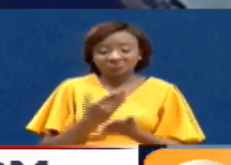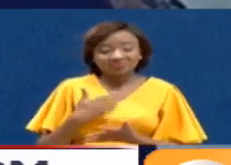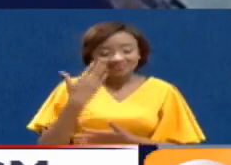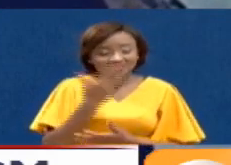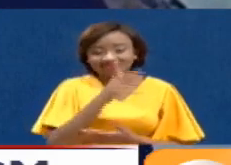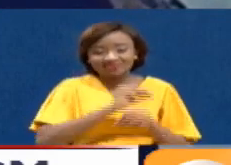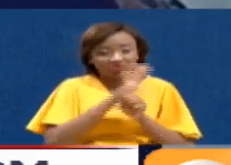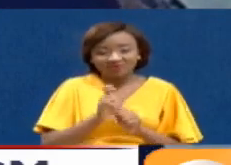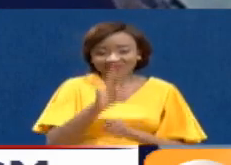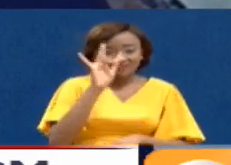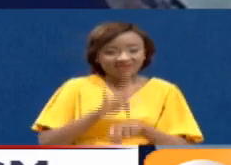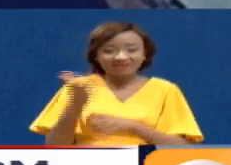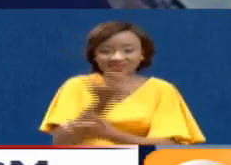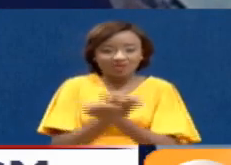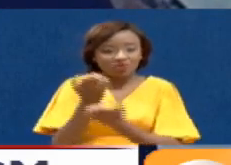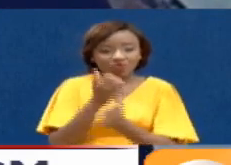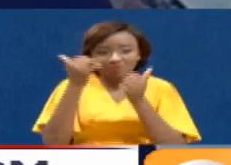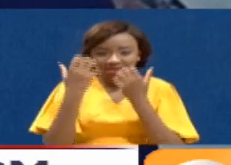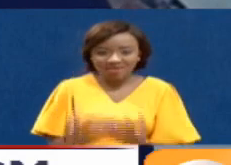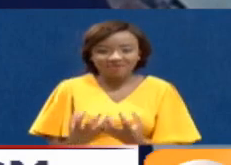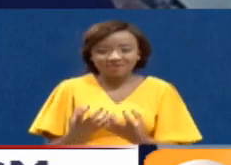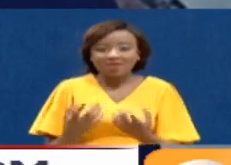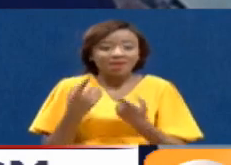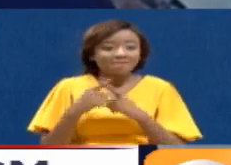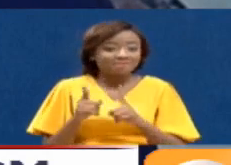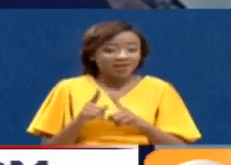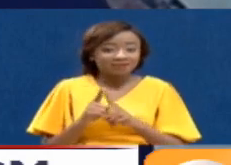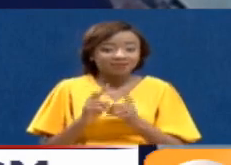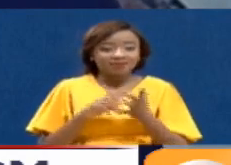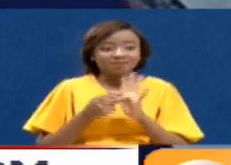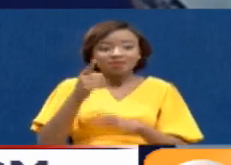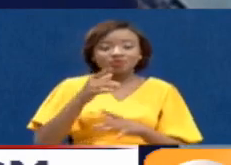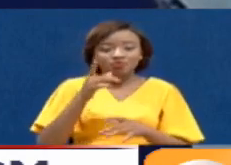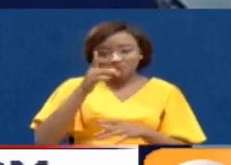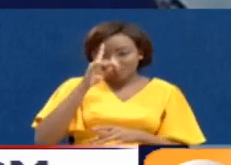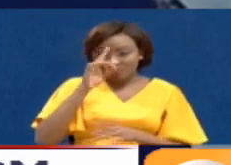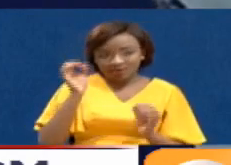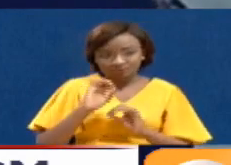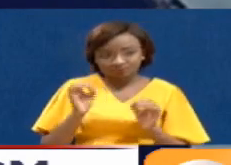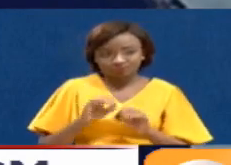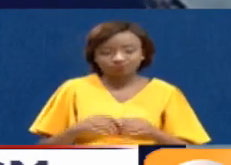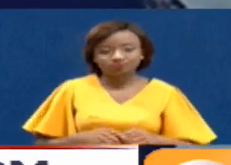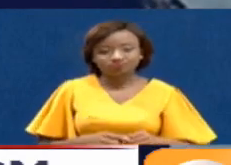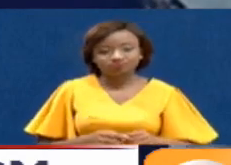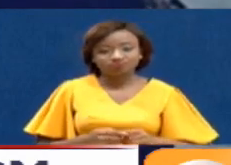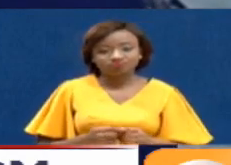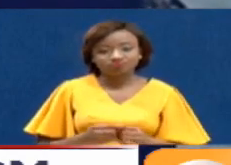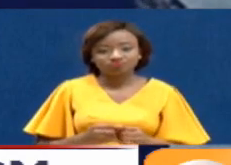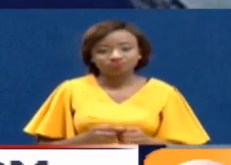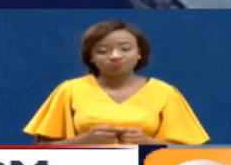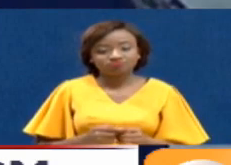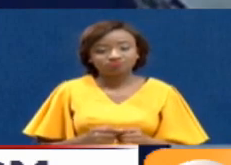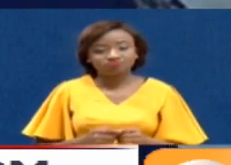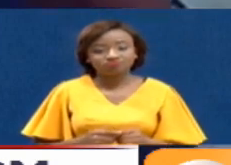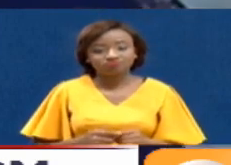But as it were, there's always a statement that nobody should waste a crisis is an opportunity. So I share the